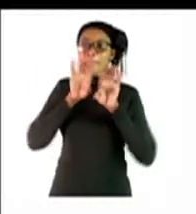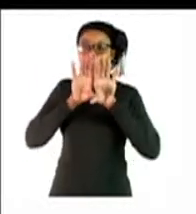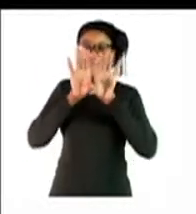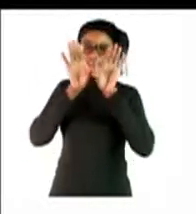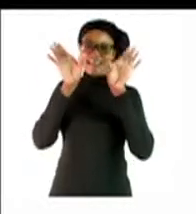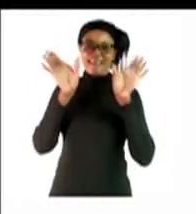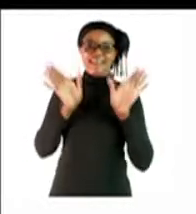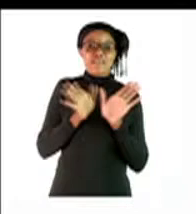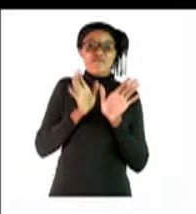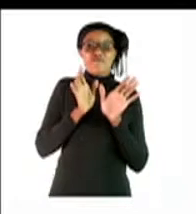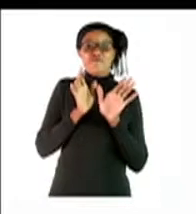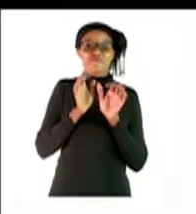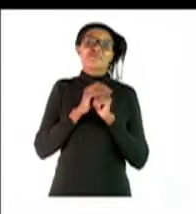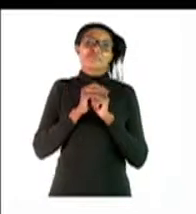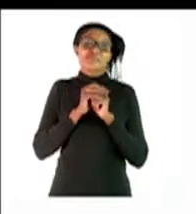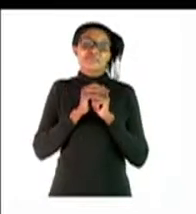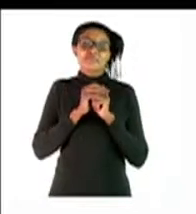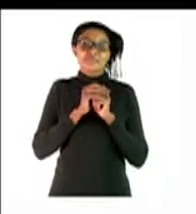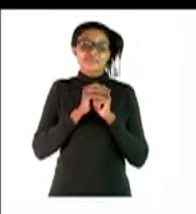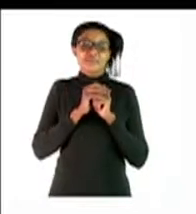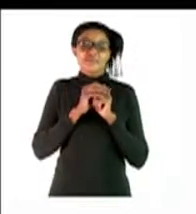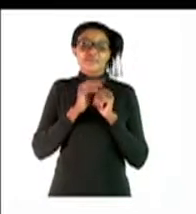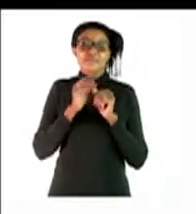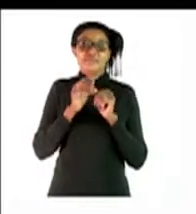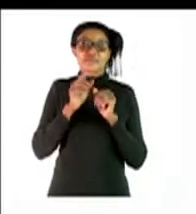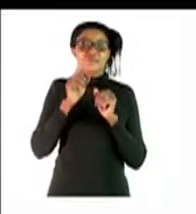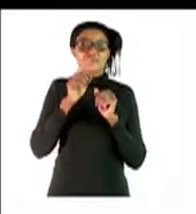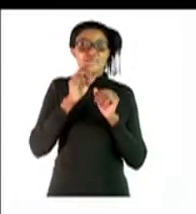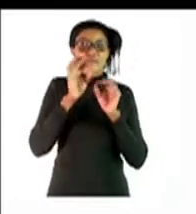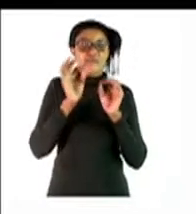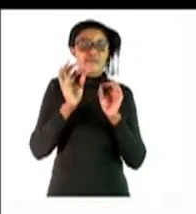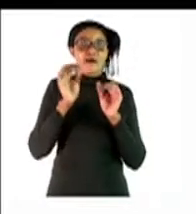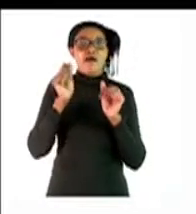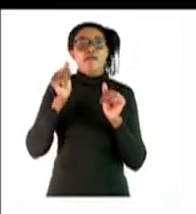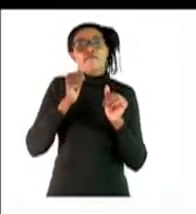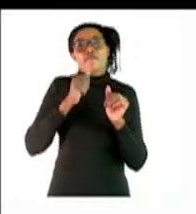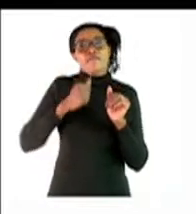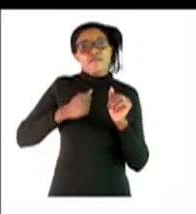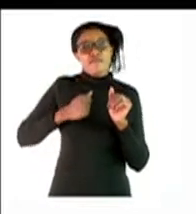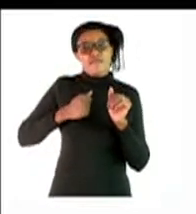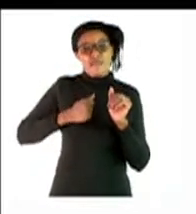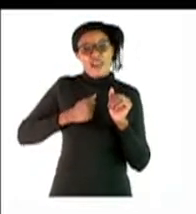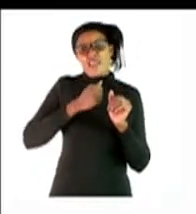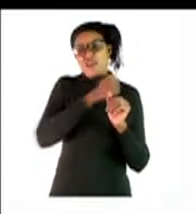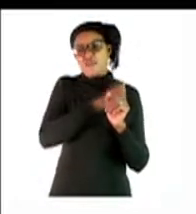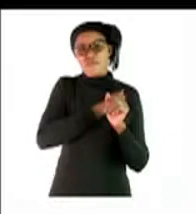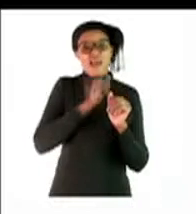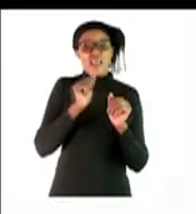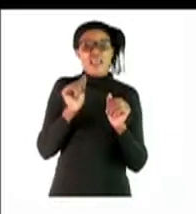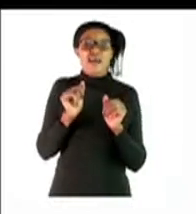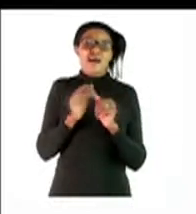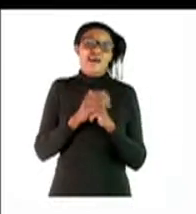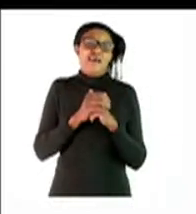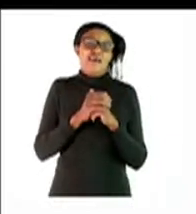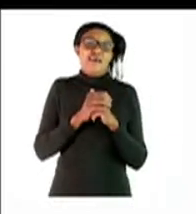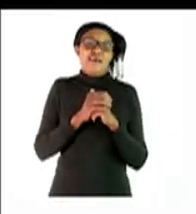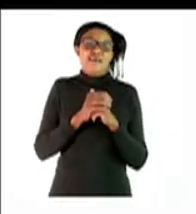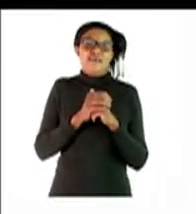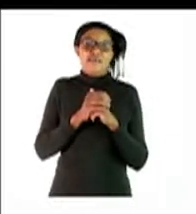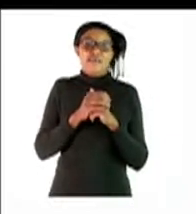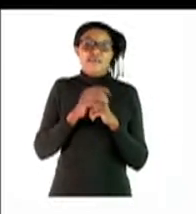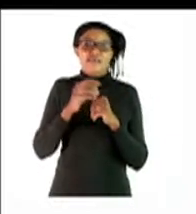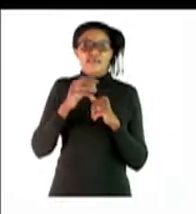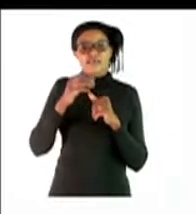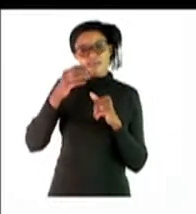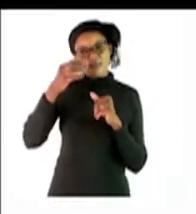peeing? The next picture, is it a father or a mother? The next picture,